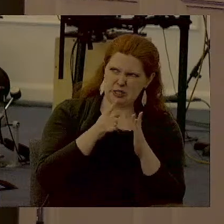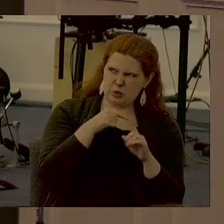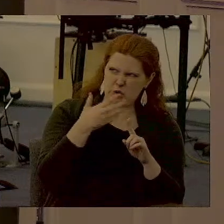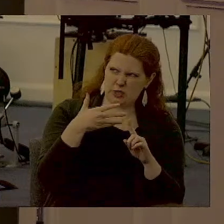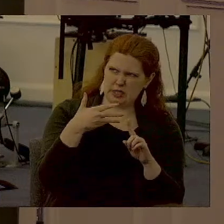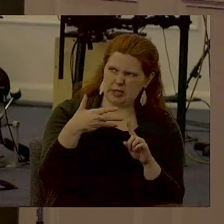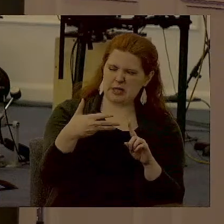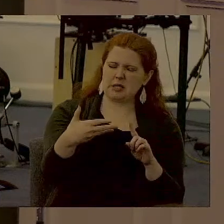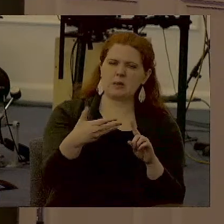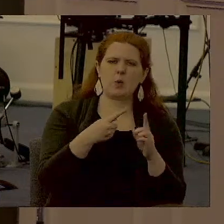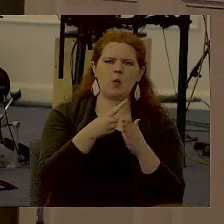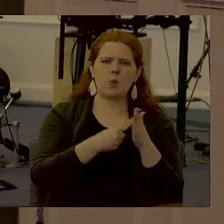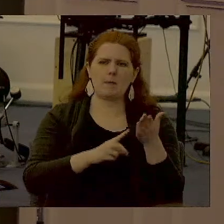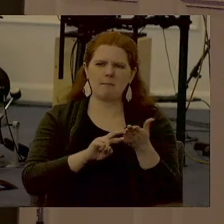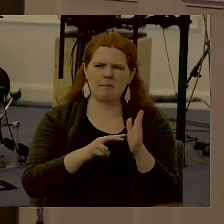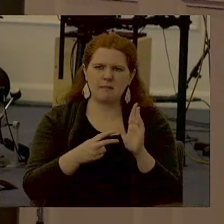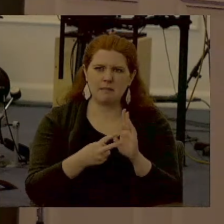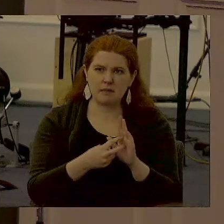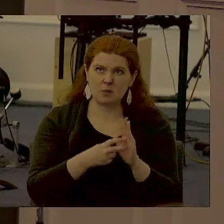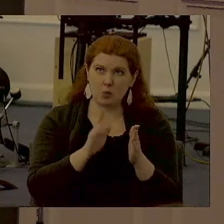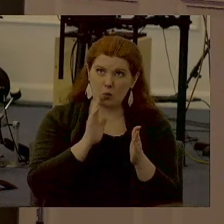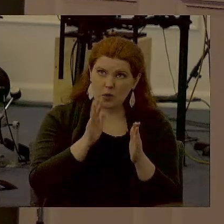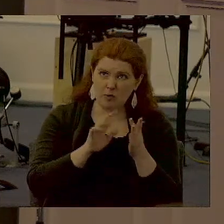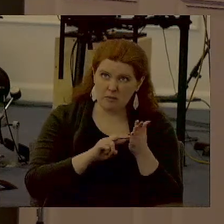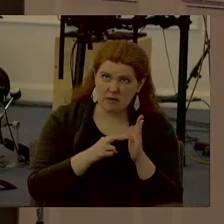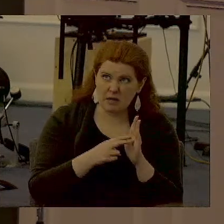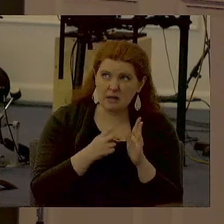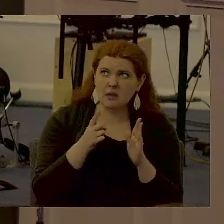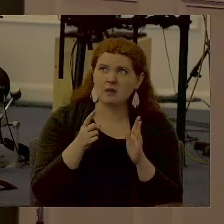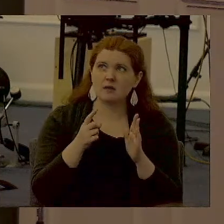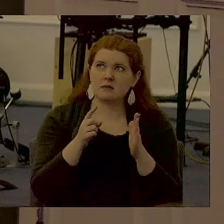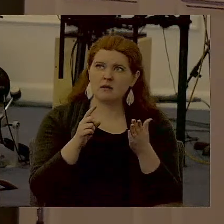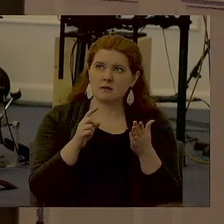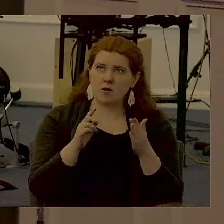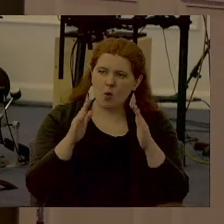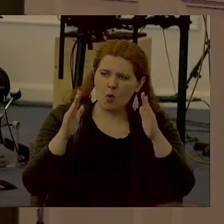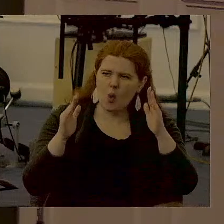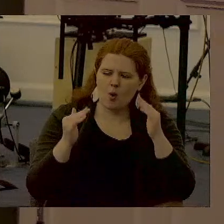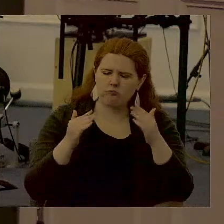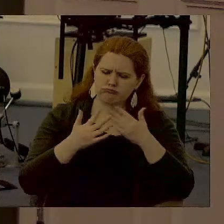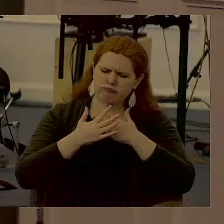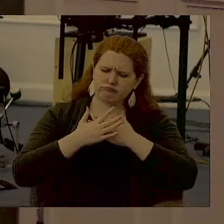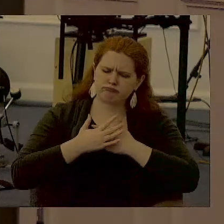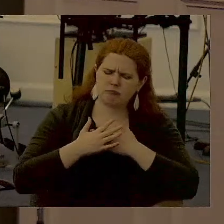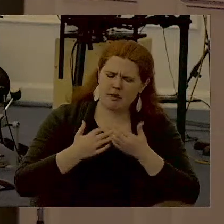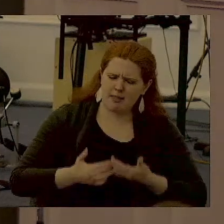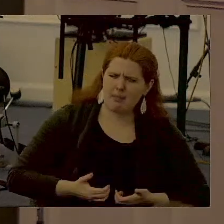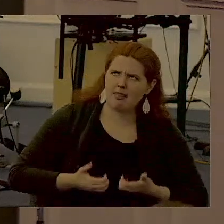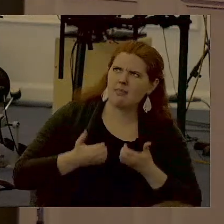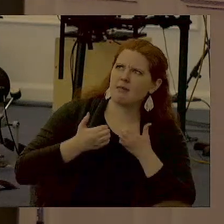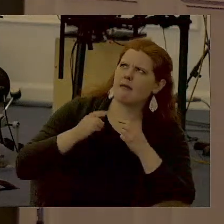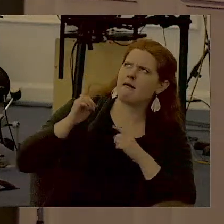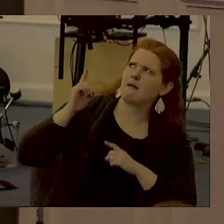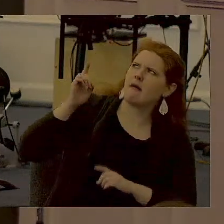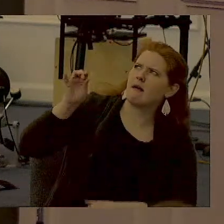it means, what it would mean to find hope and rest and life in him.